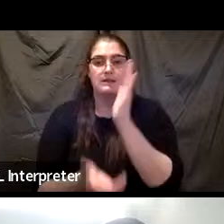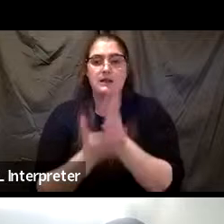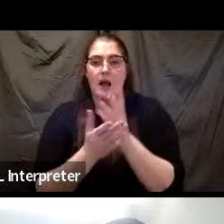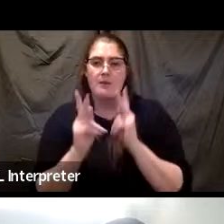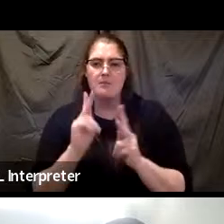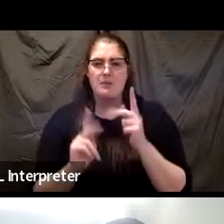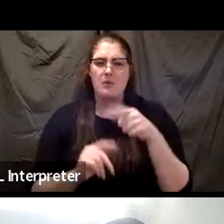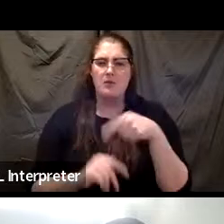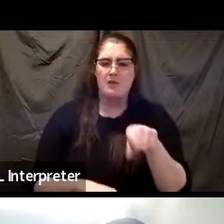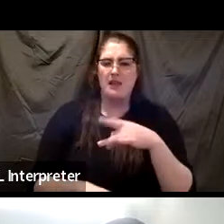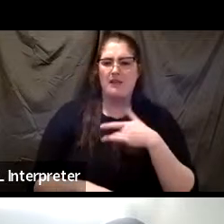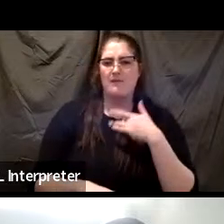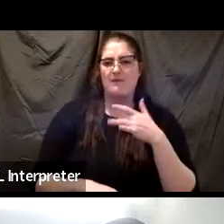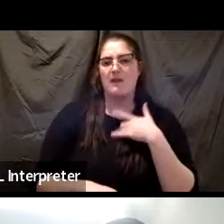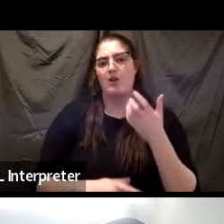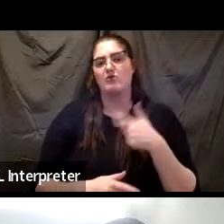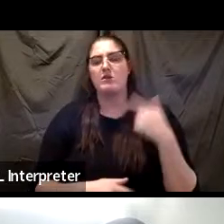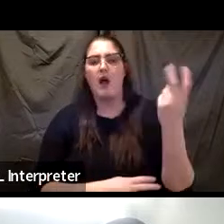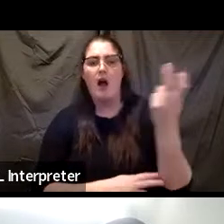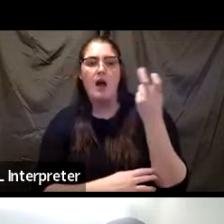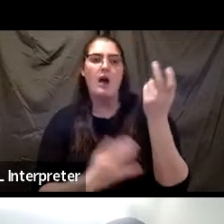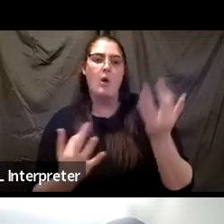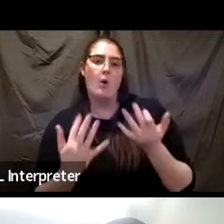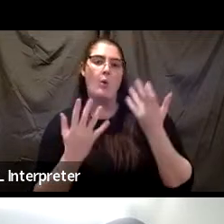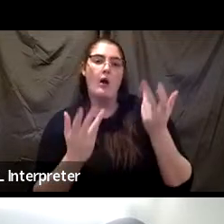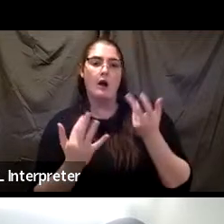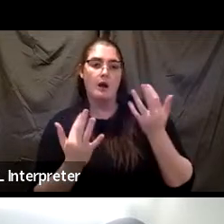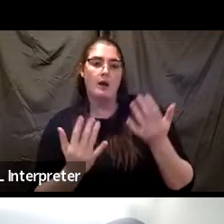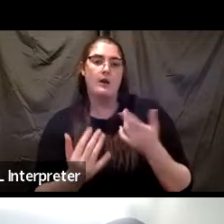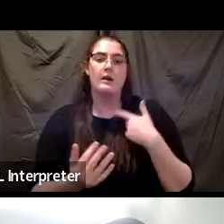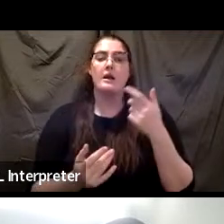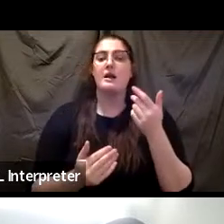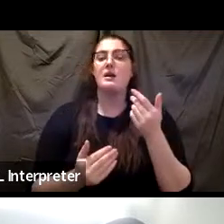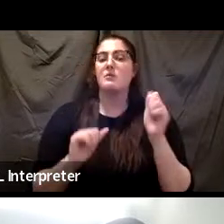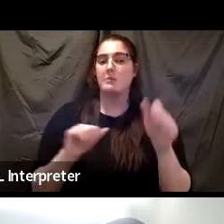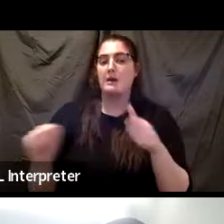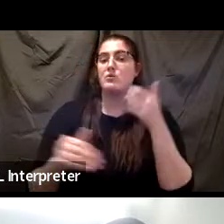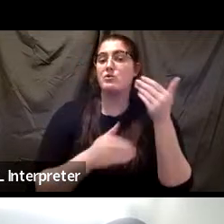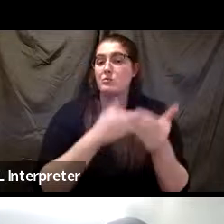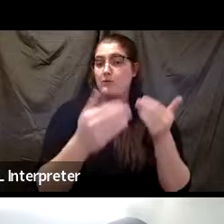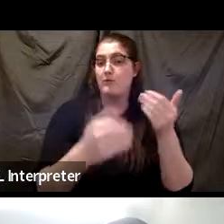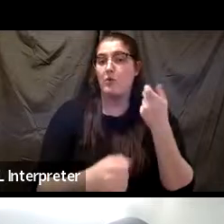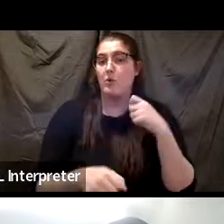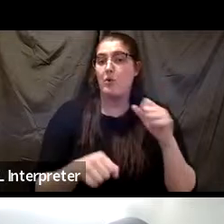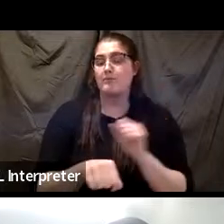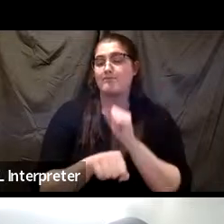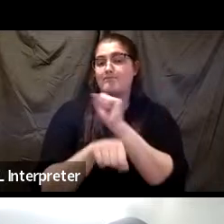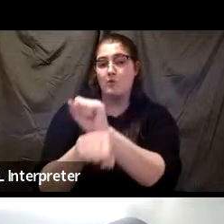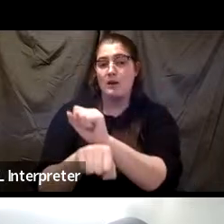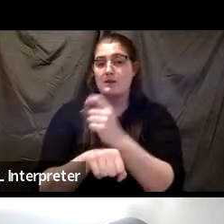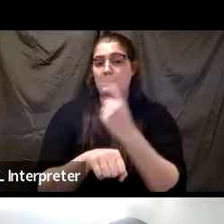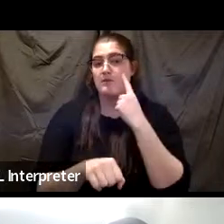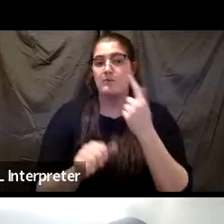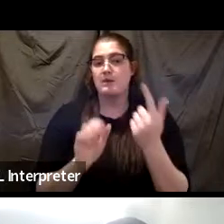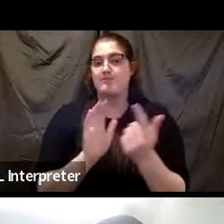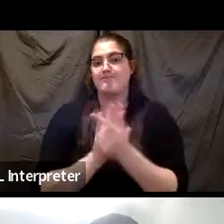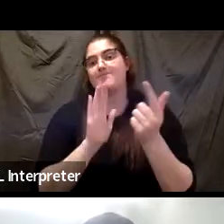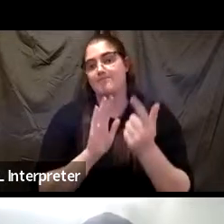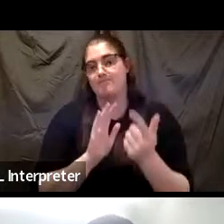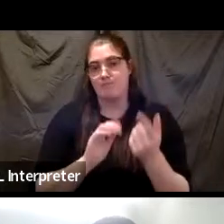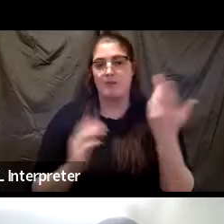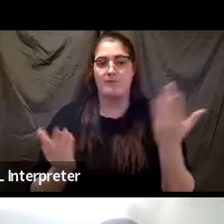feel are loitering in the area and be able to either move them along or arrest them for being in violation of this drug-free